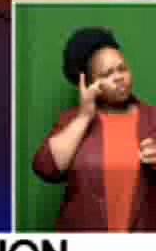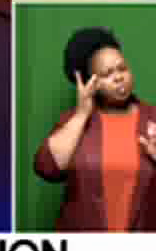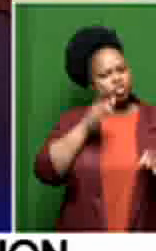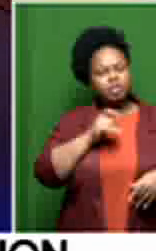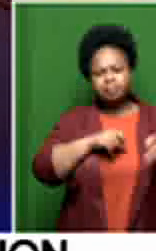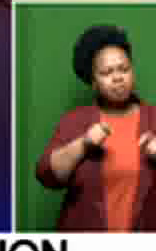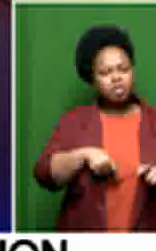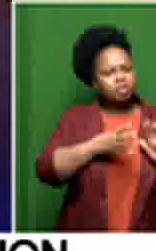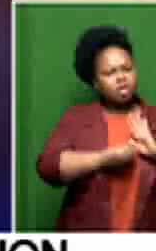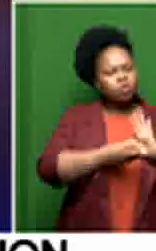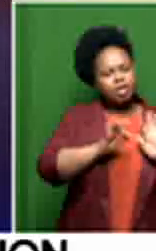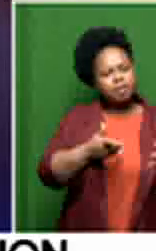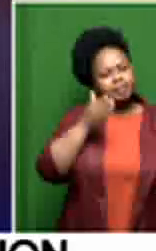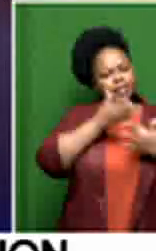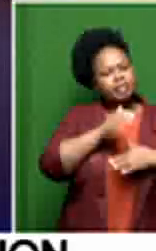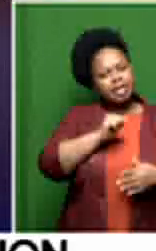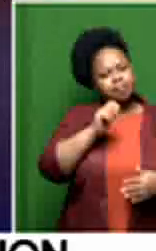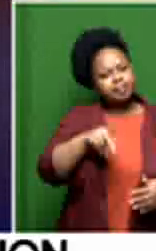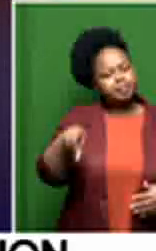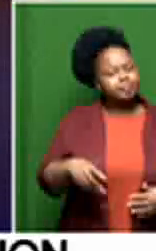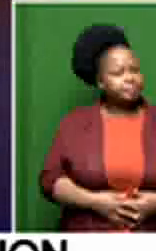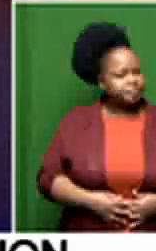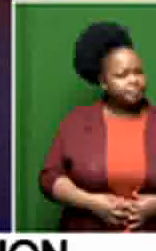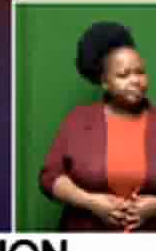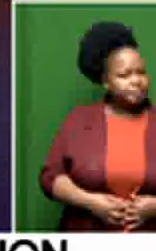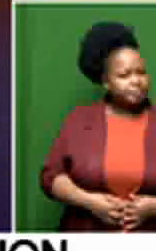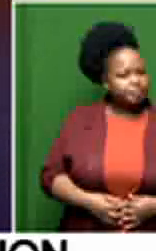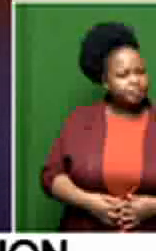on how people can download and have access to the app.